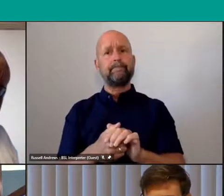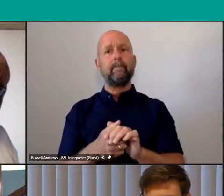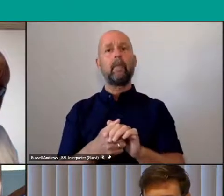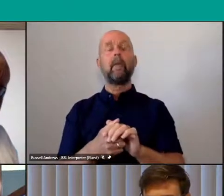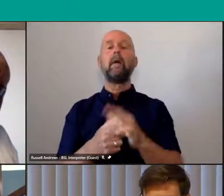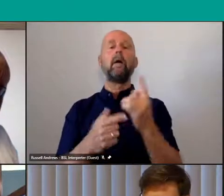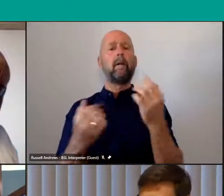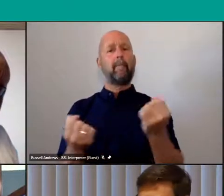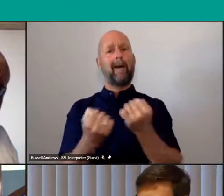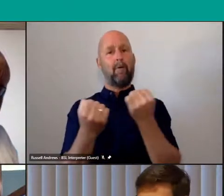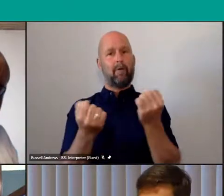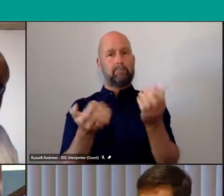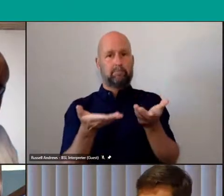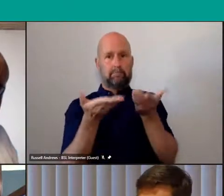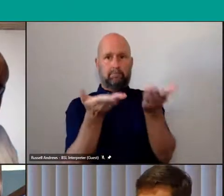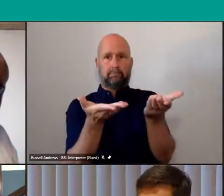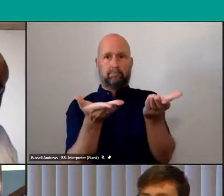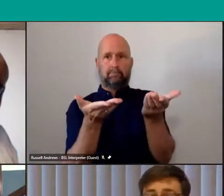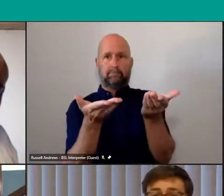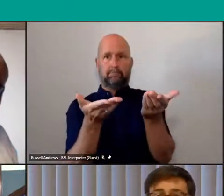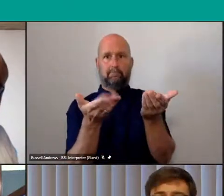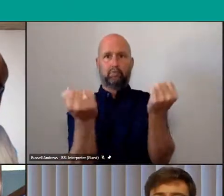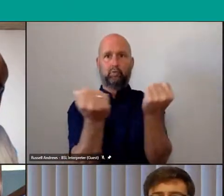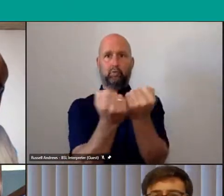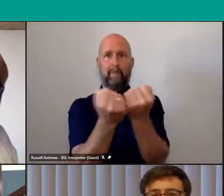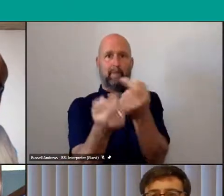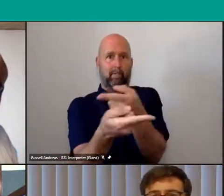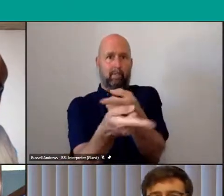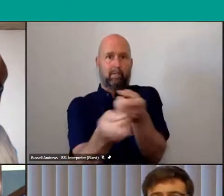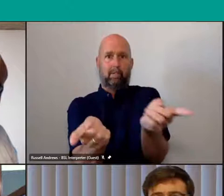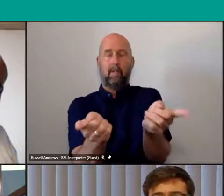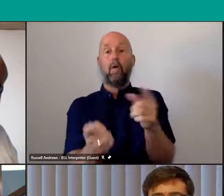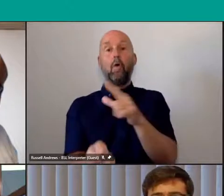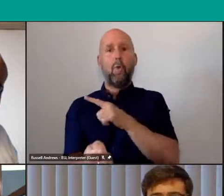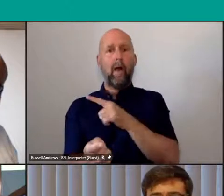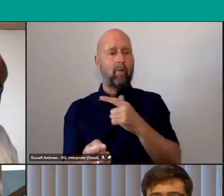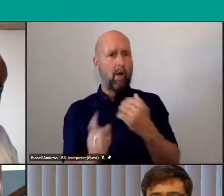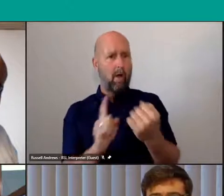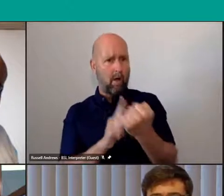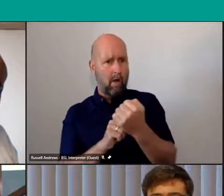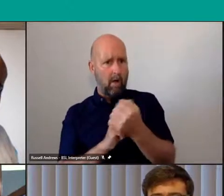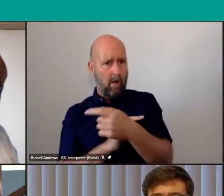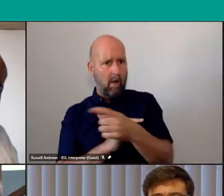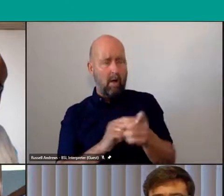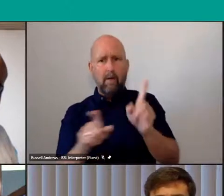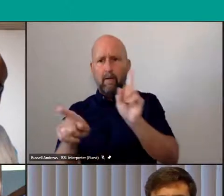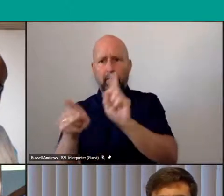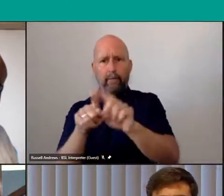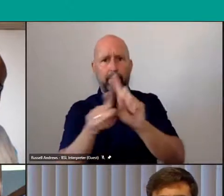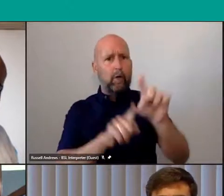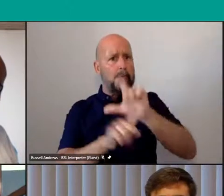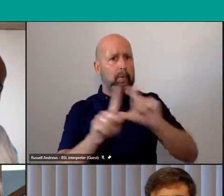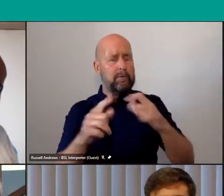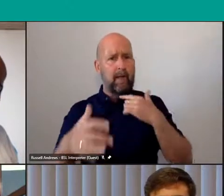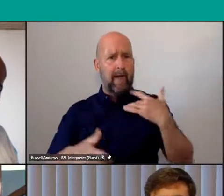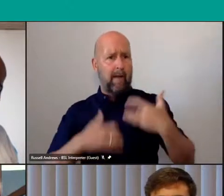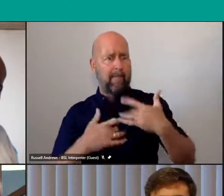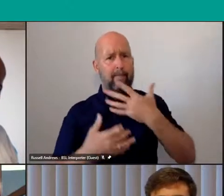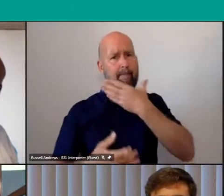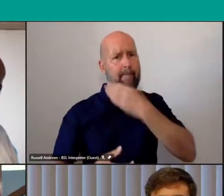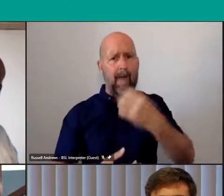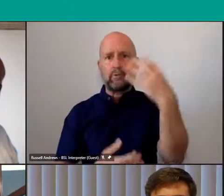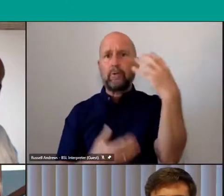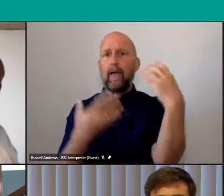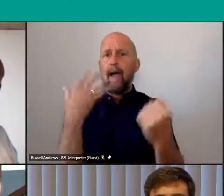people's hands. Now, we were struck by the huge amounts of energy and passion from different parts of the community that